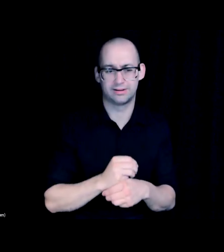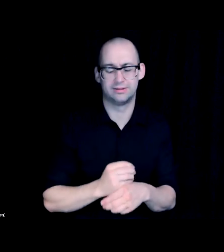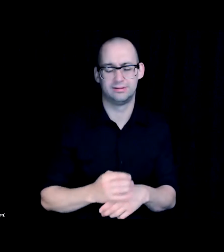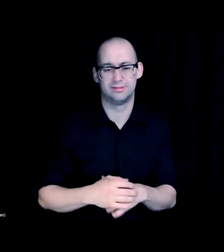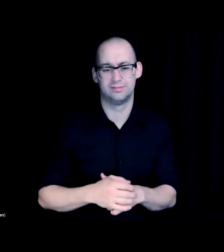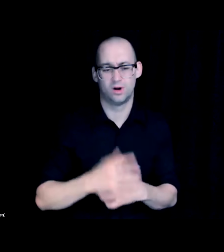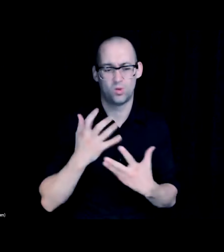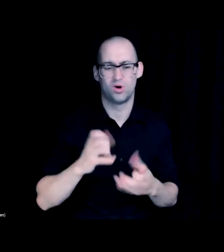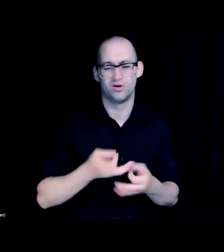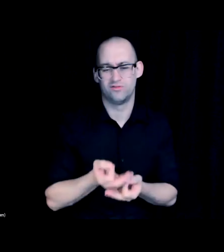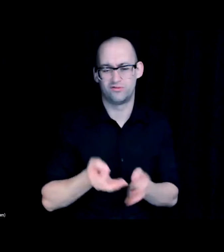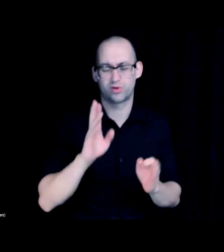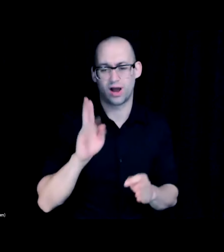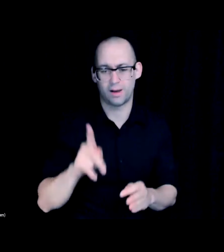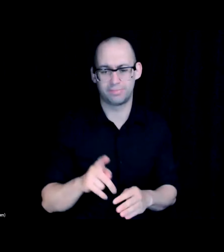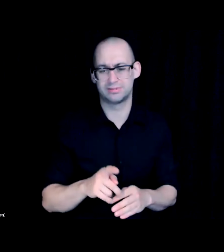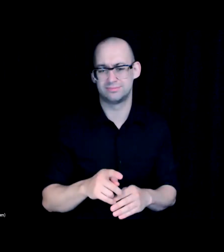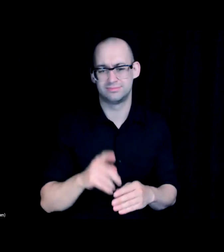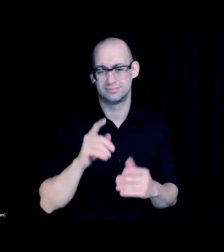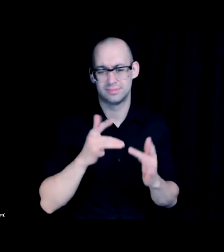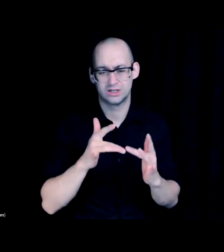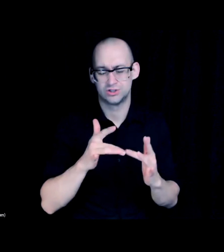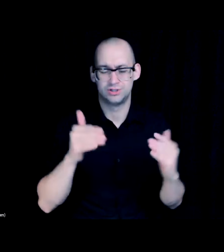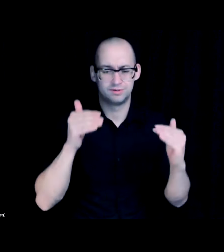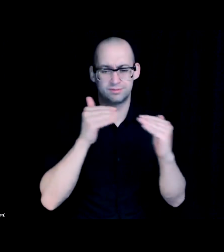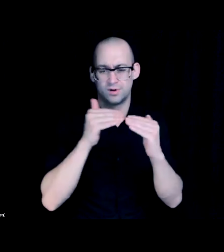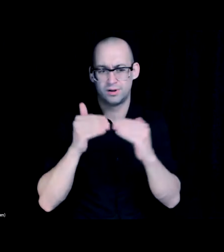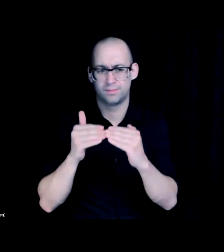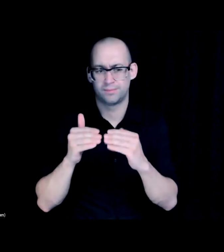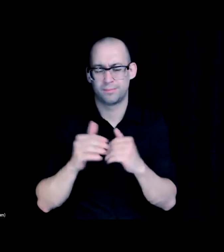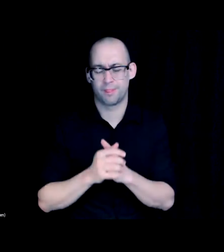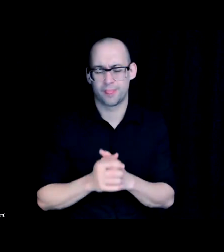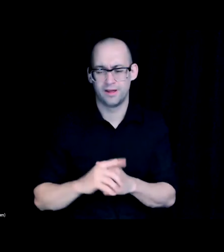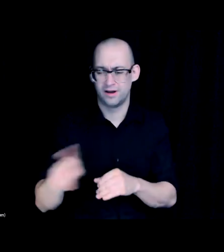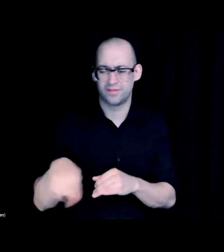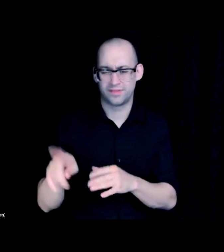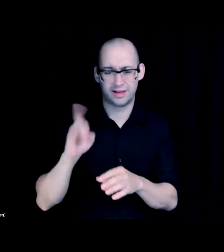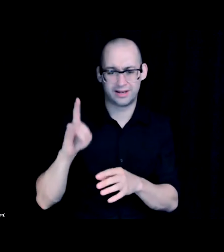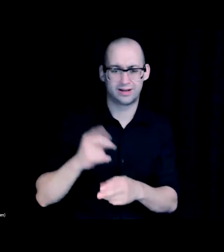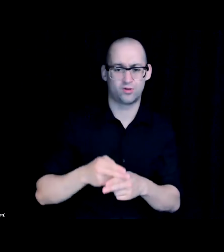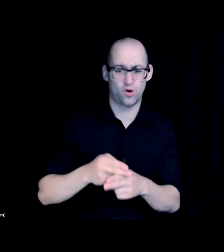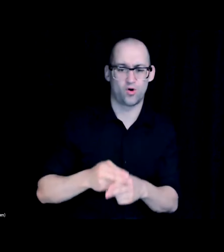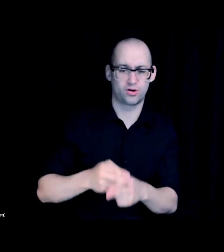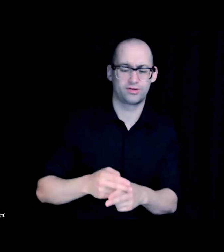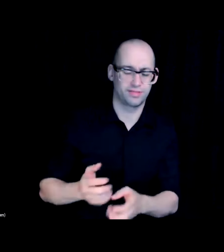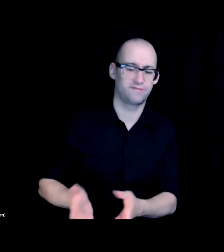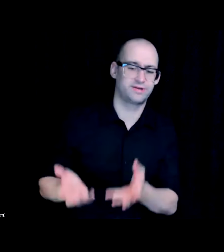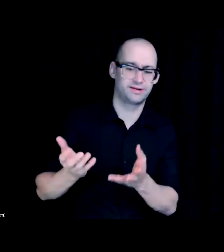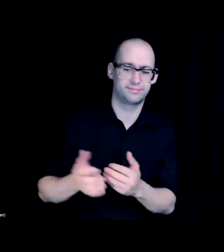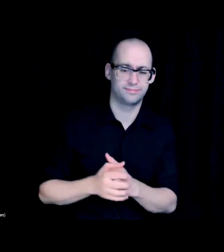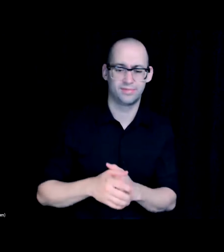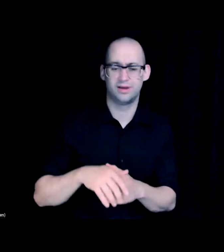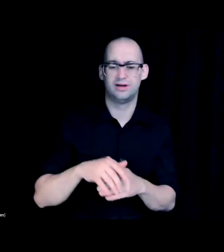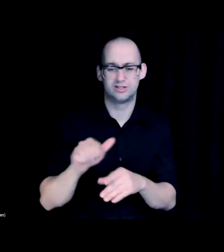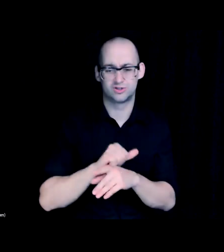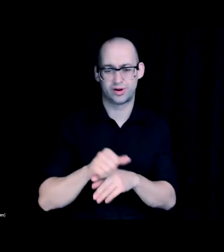the digital equity capacity dollars to actually do the heavy lifting, which is the training of the trainers, the multiplying the digital navigators, which are